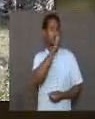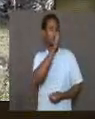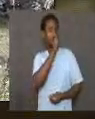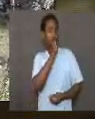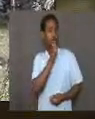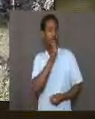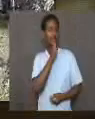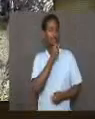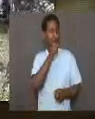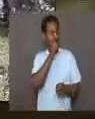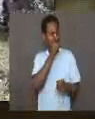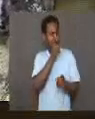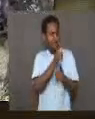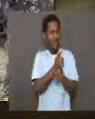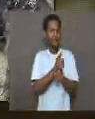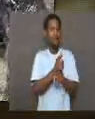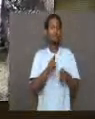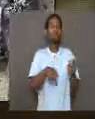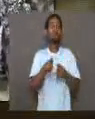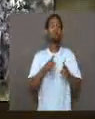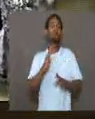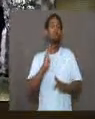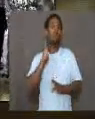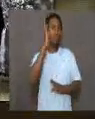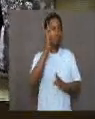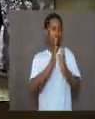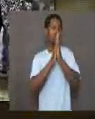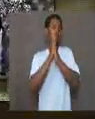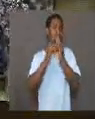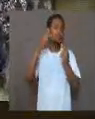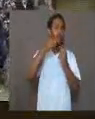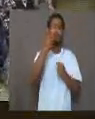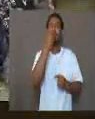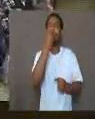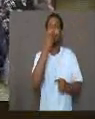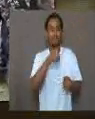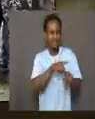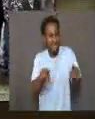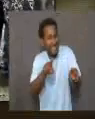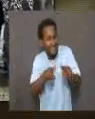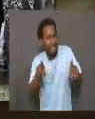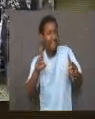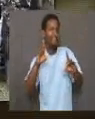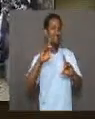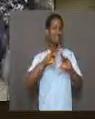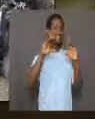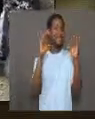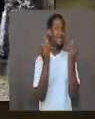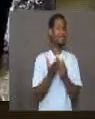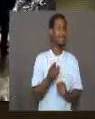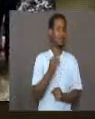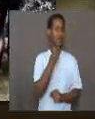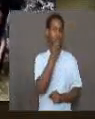tolerate the fact that people will wish to eat different kinds of